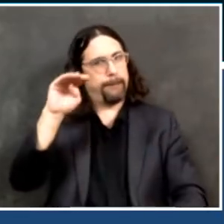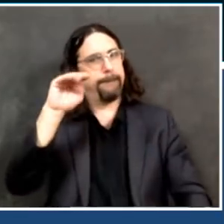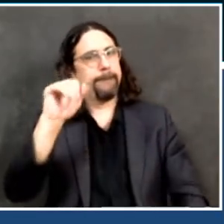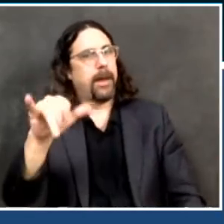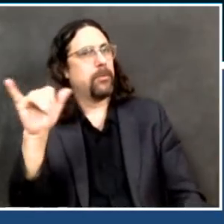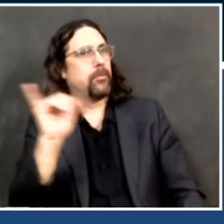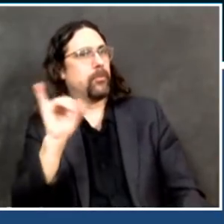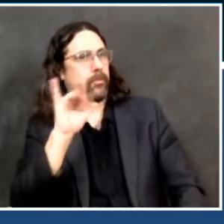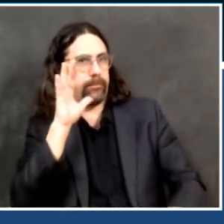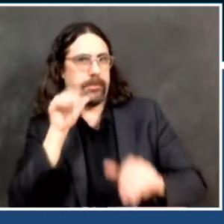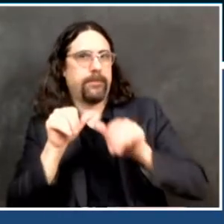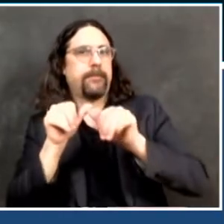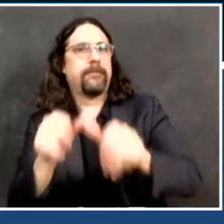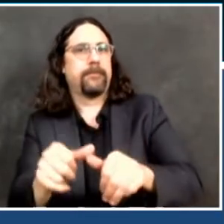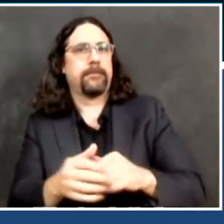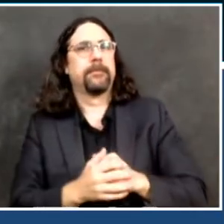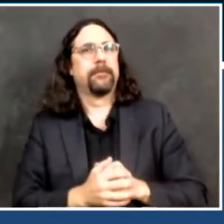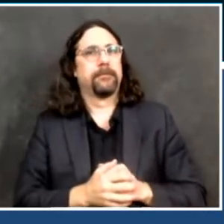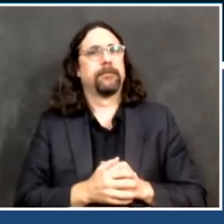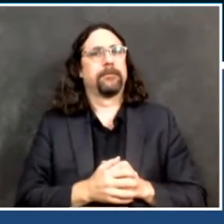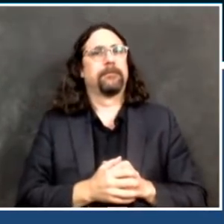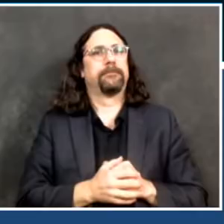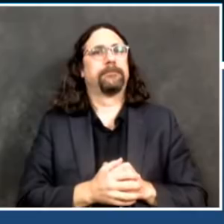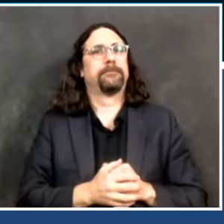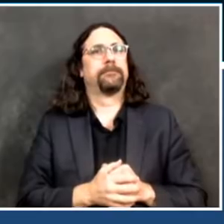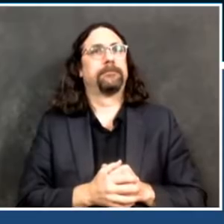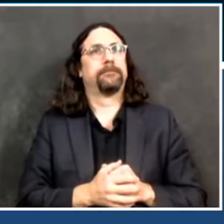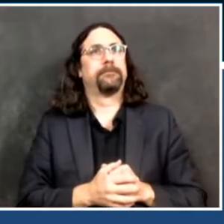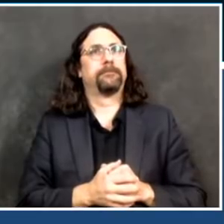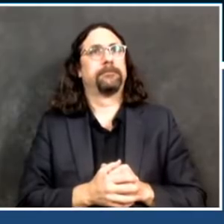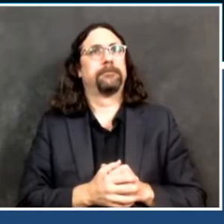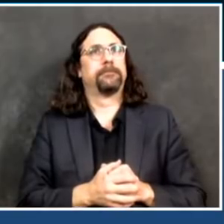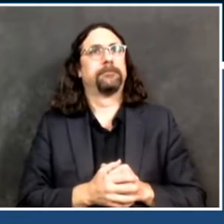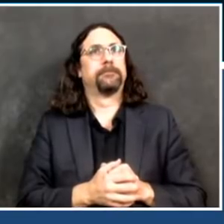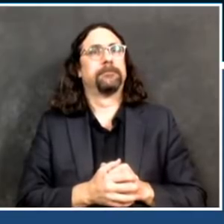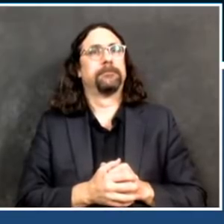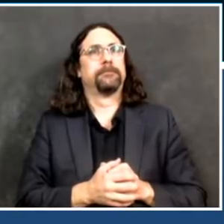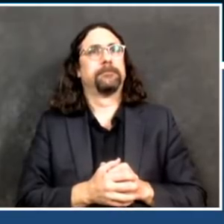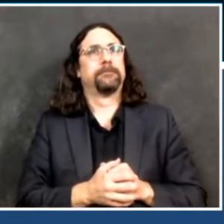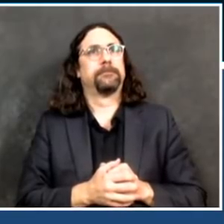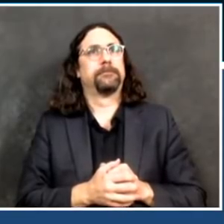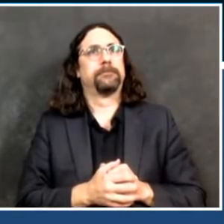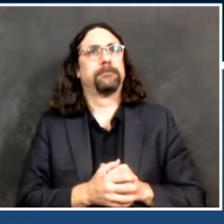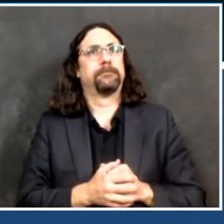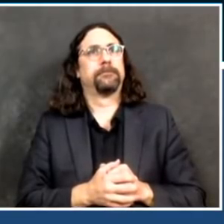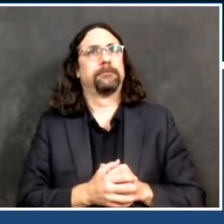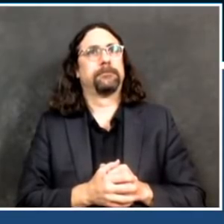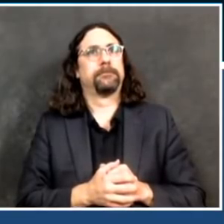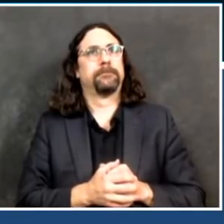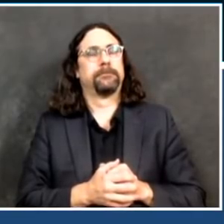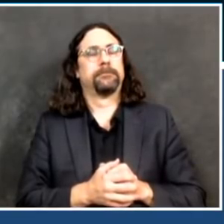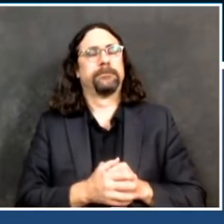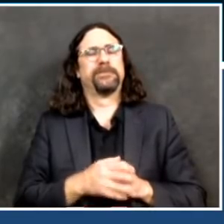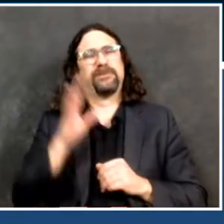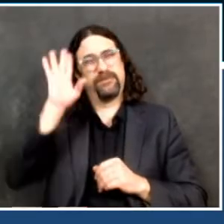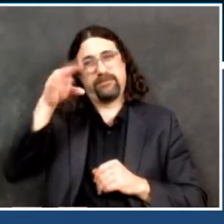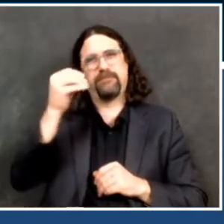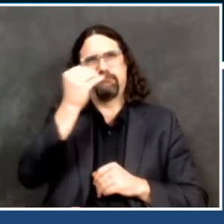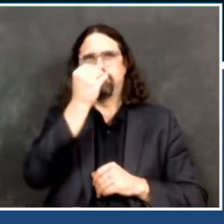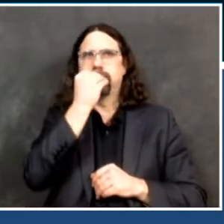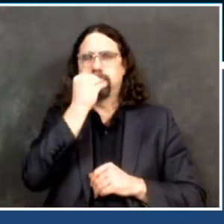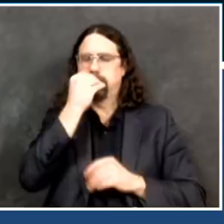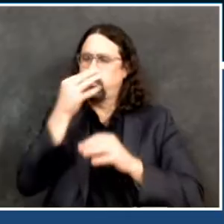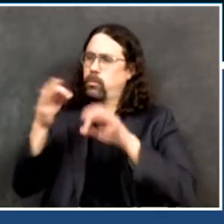food, we're also putting people to work, because so many people need a paycheck. So many people want to help. So